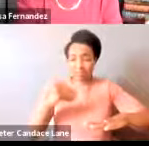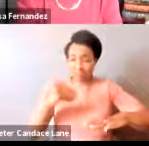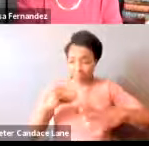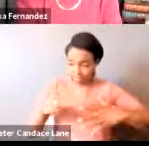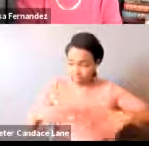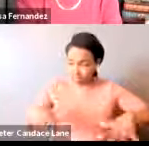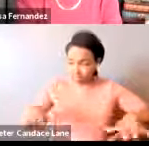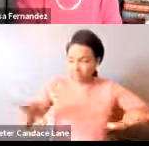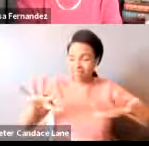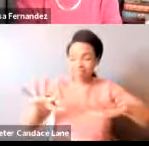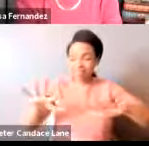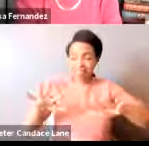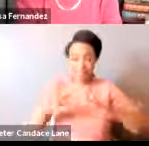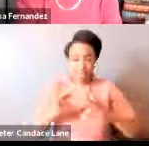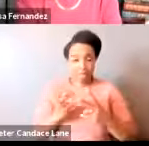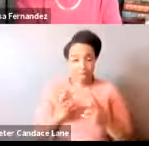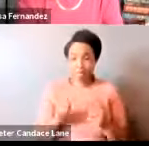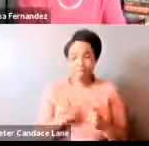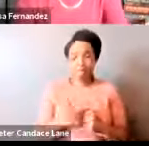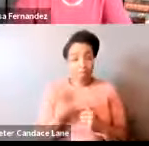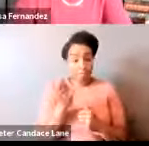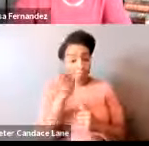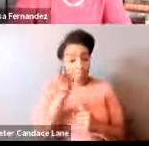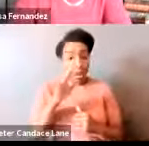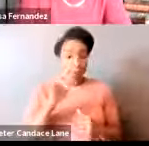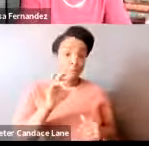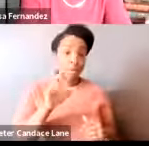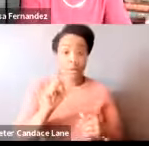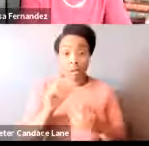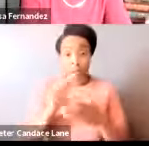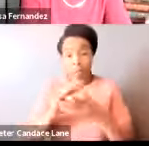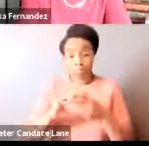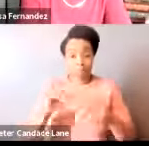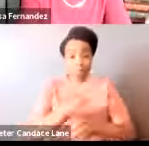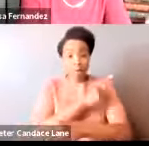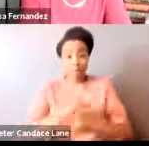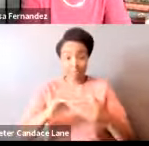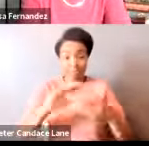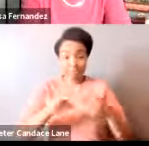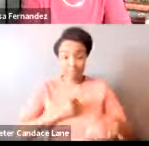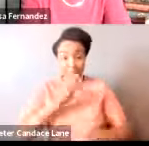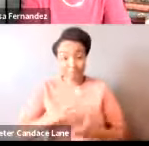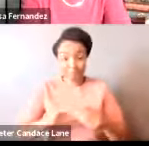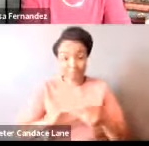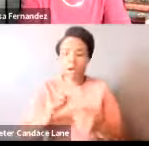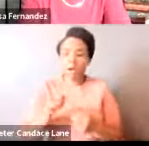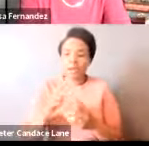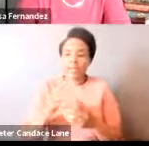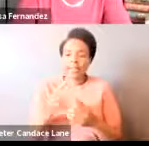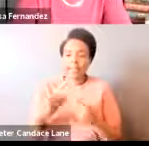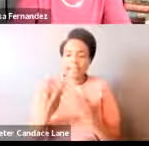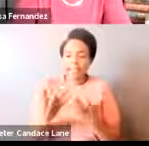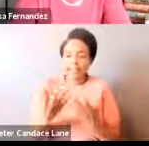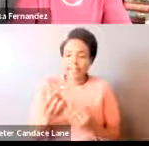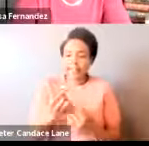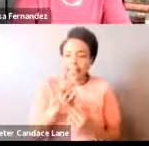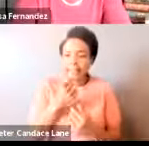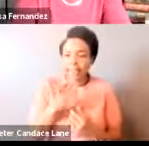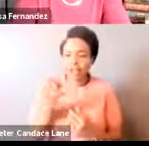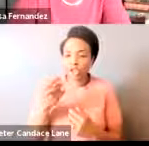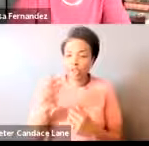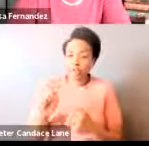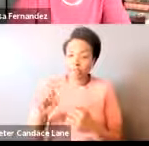Miss Brooks's poems were part of a series called of sonnets called Gay Chaps at the Bar.